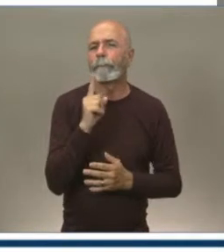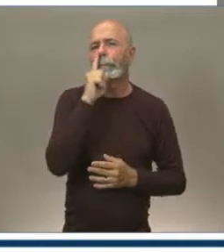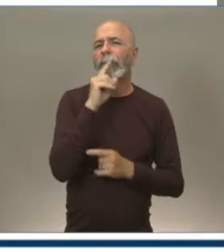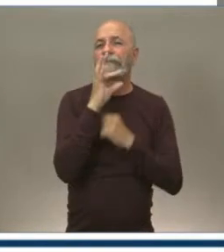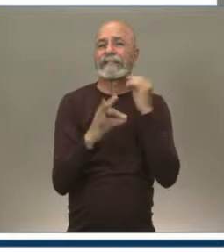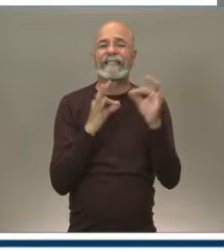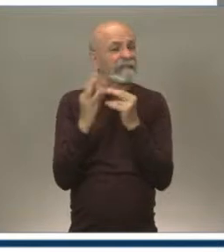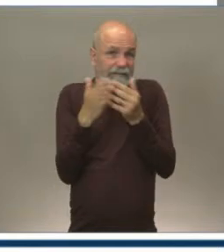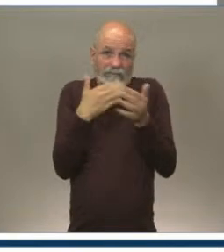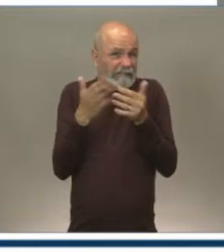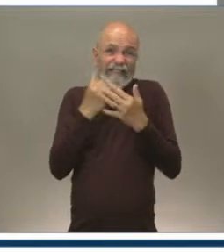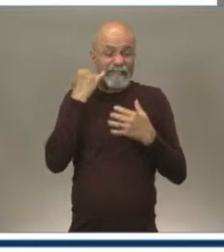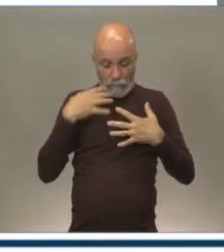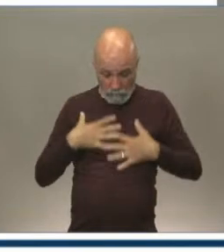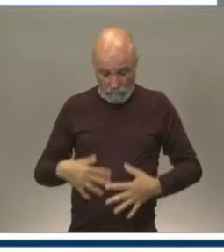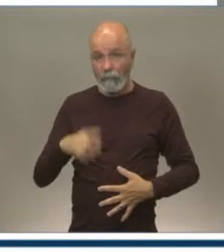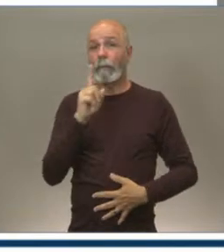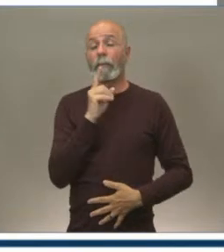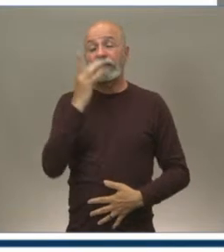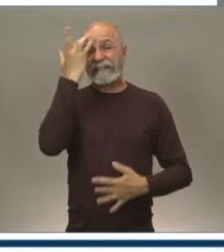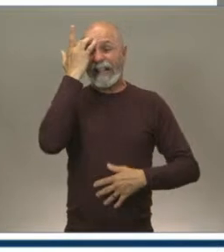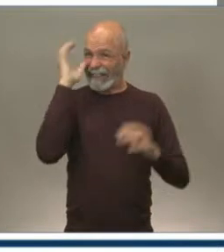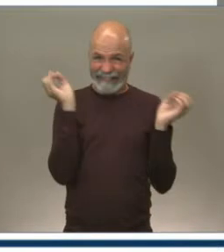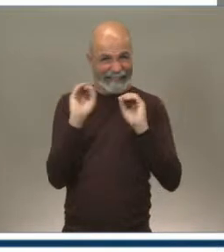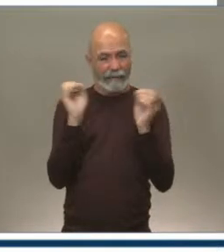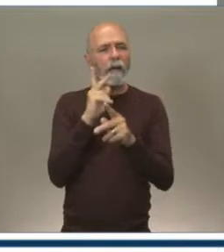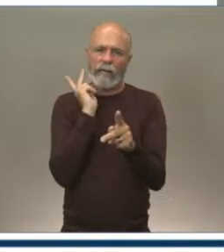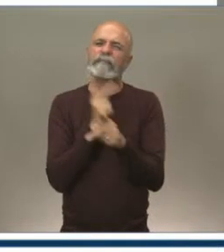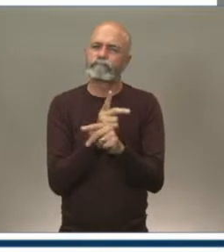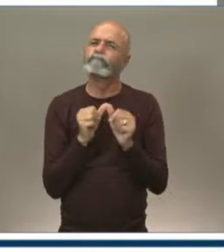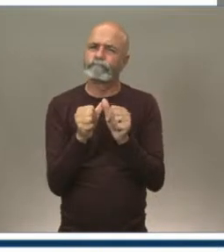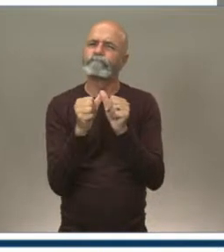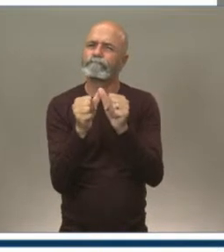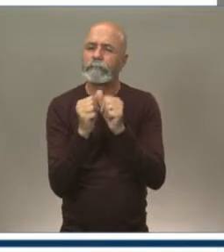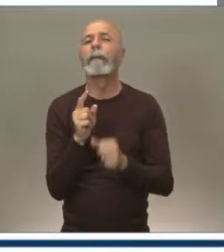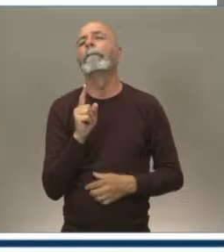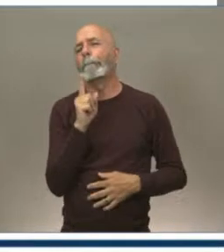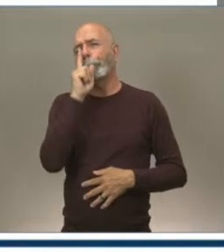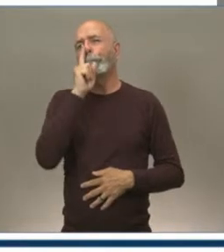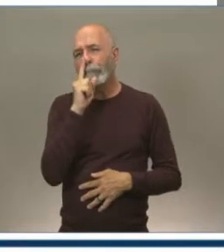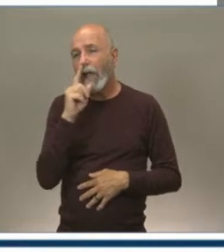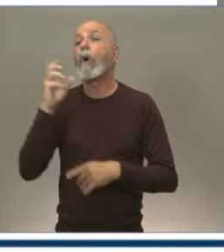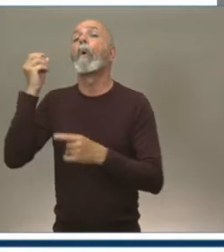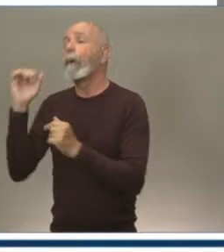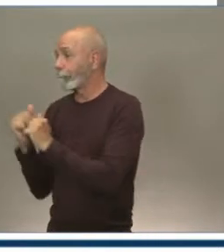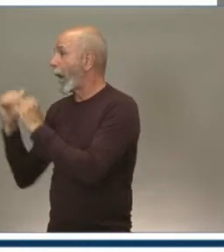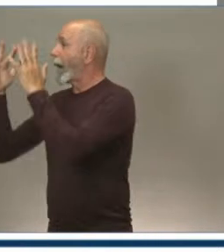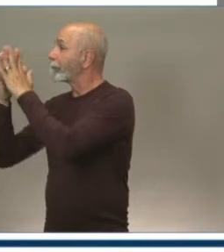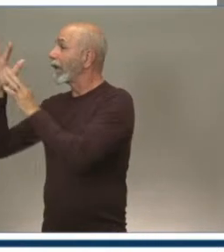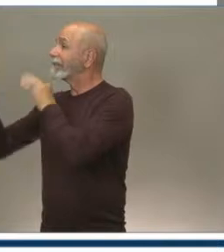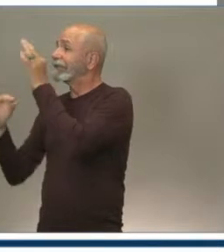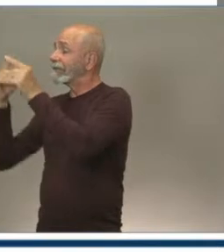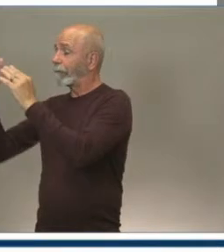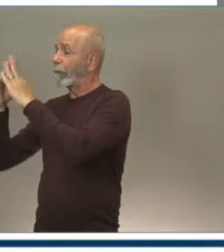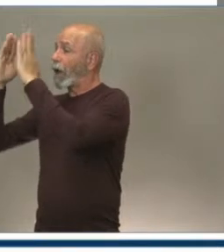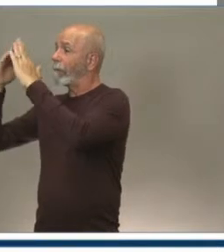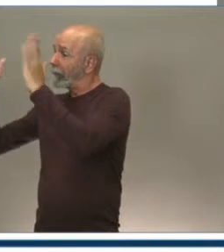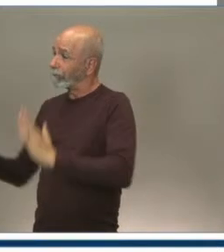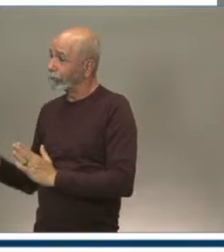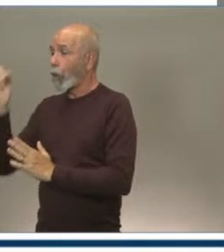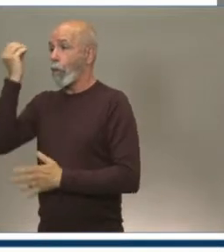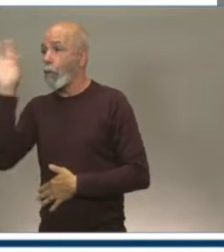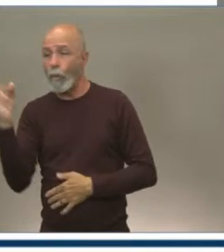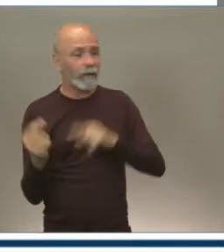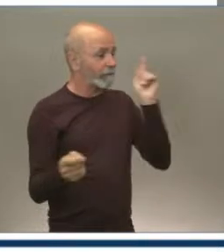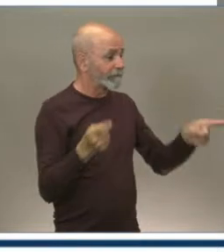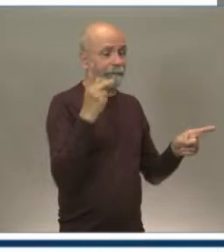symptoms, we need you to get tested regularly. You can go to a pop-up, or you can go and book an asymptomatic test at one of our primary assessment centers across the